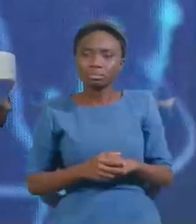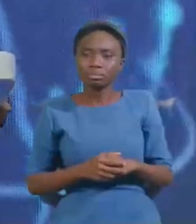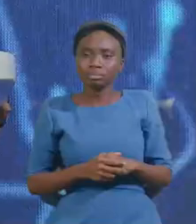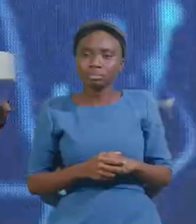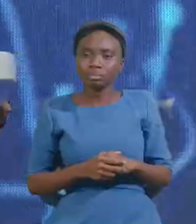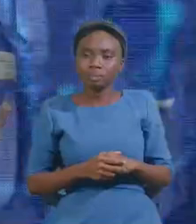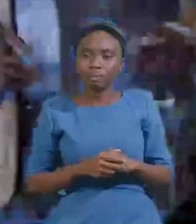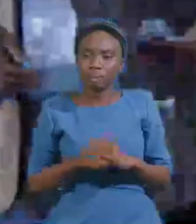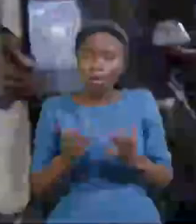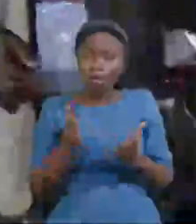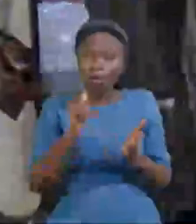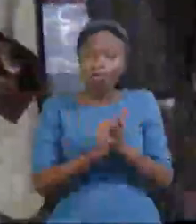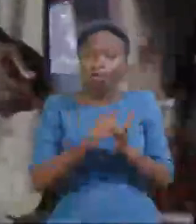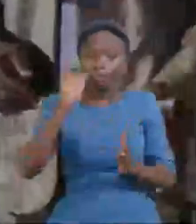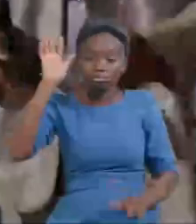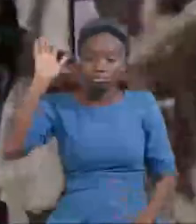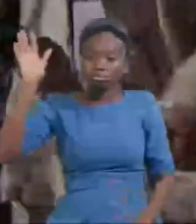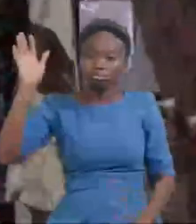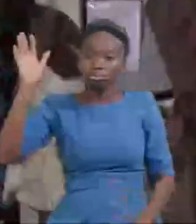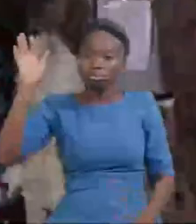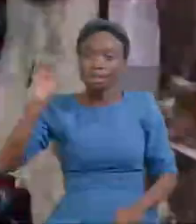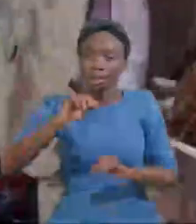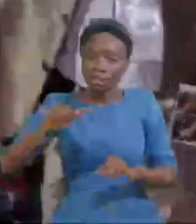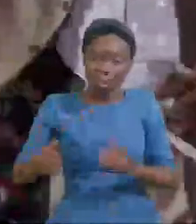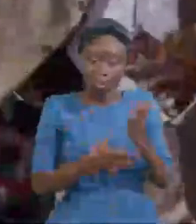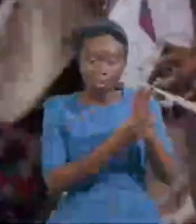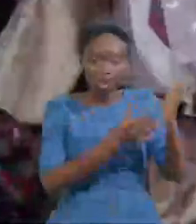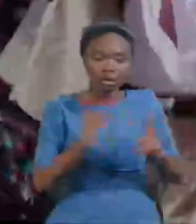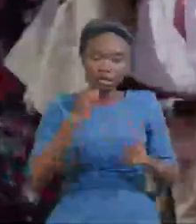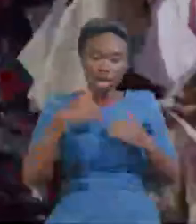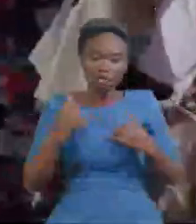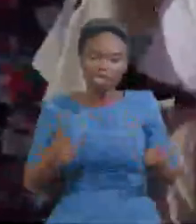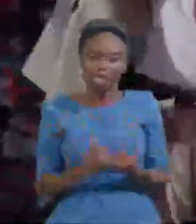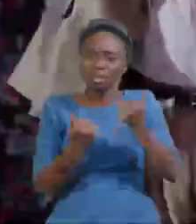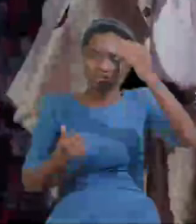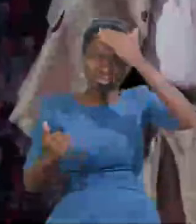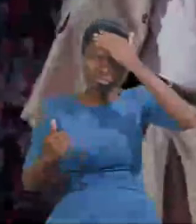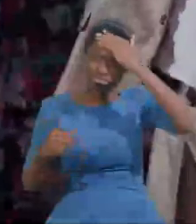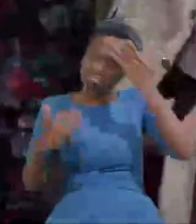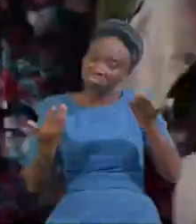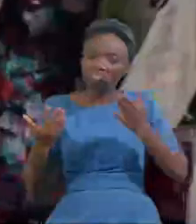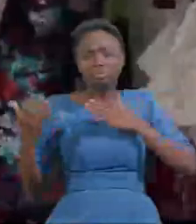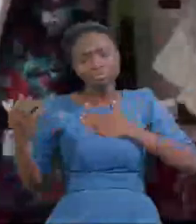Raise up that hand. And lay the other hand where you have the challenge.